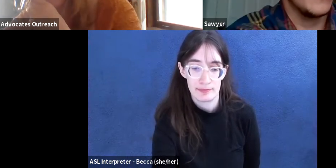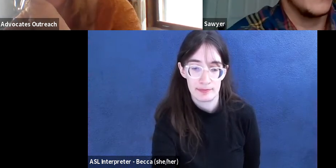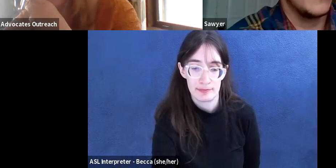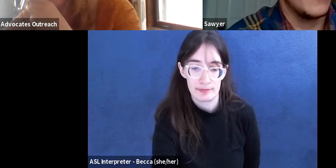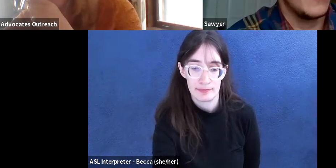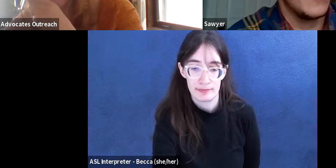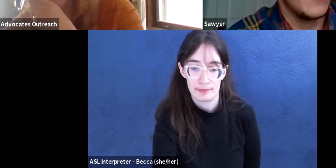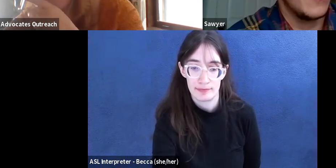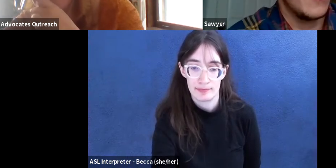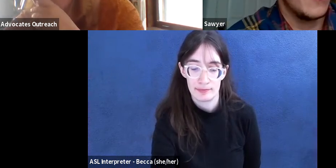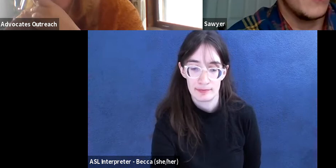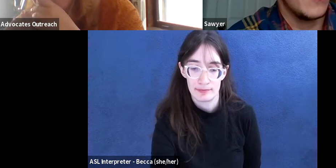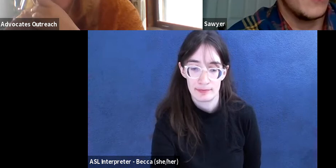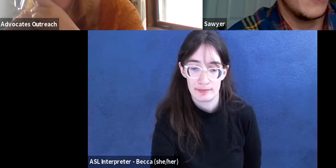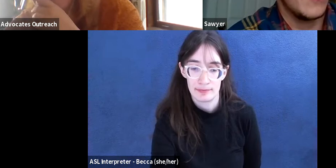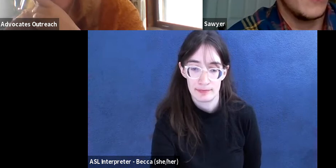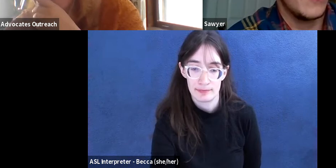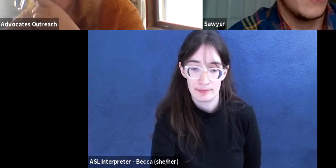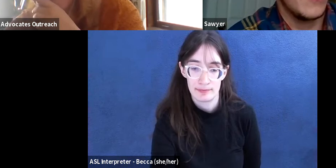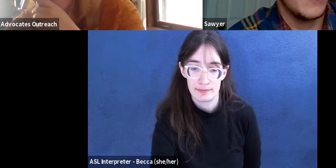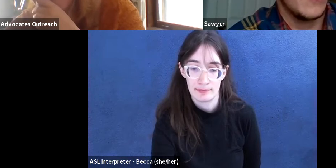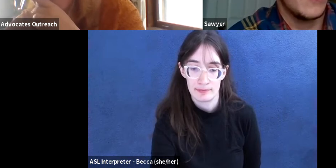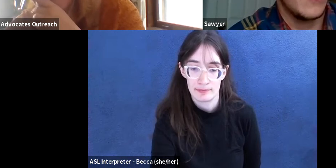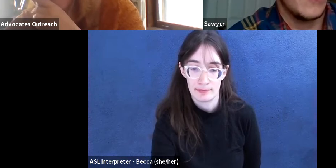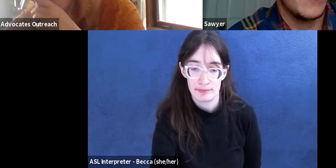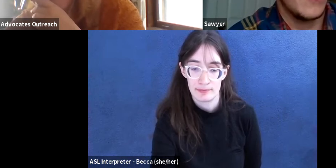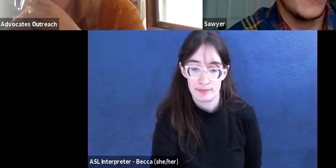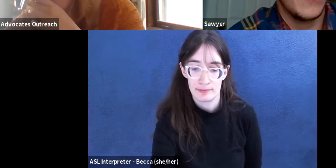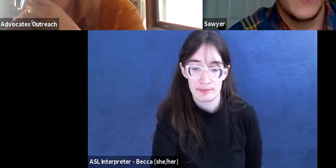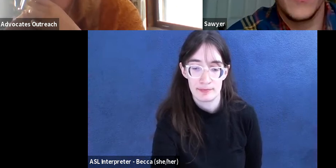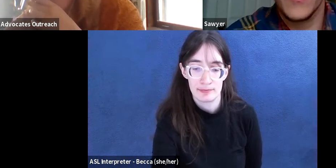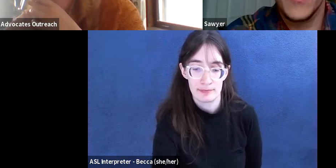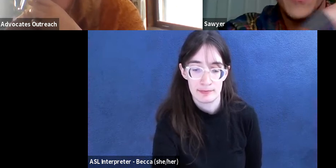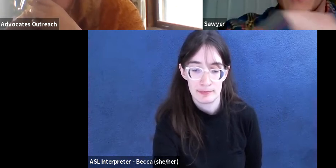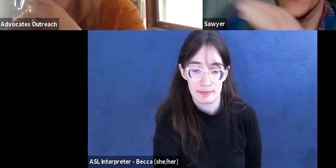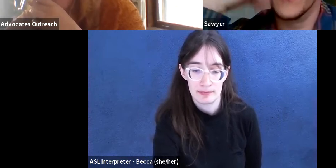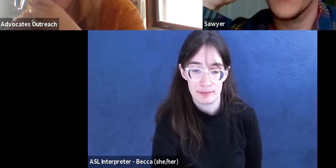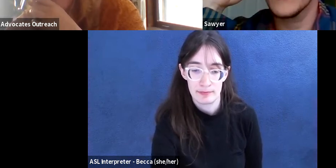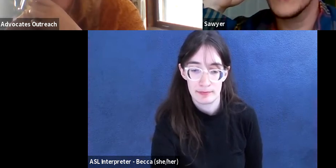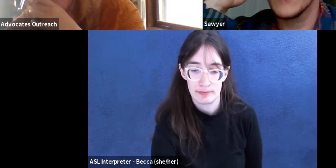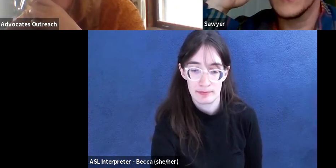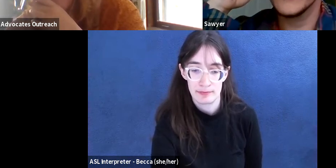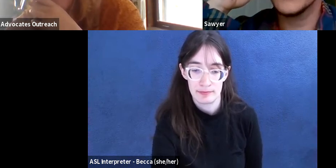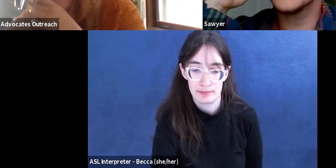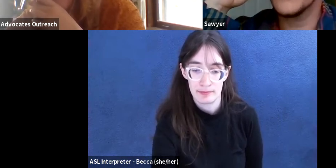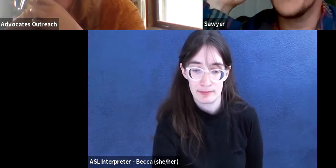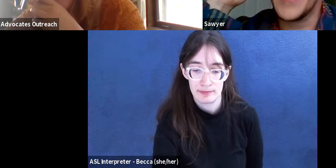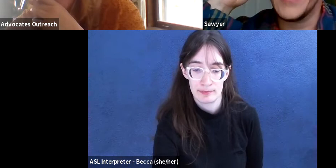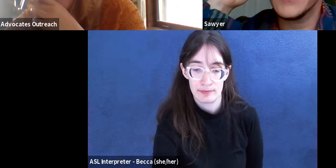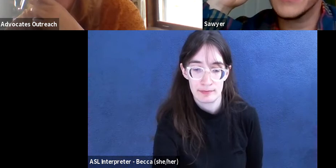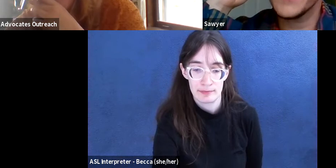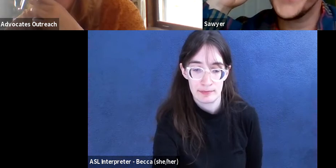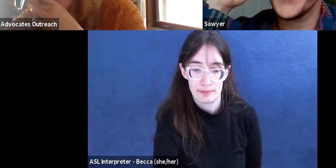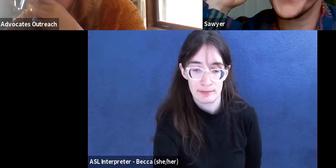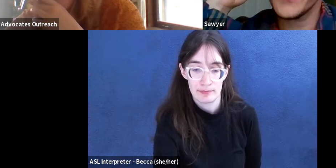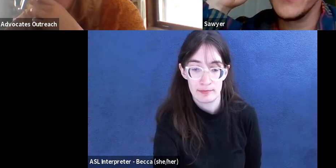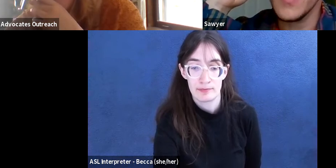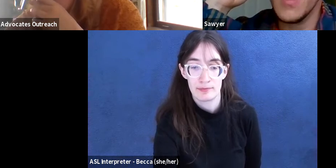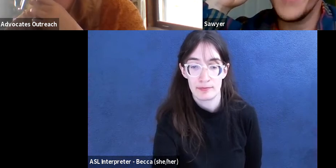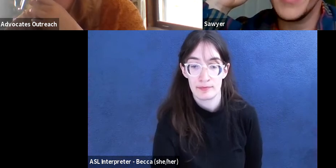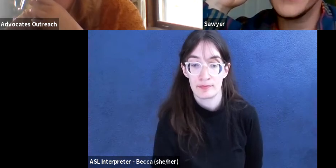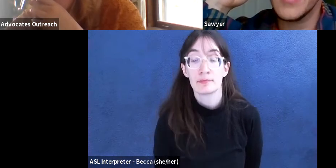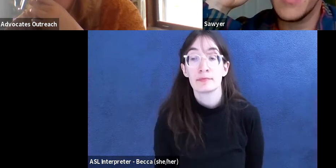it felt for you and what you learned from it. And as long as, you know, there's some like boundaries in